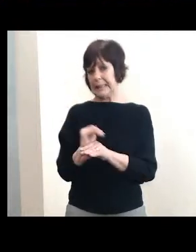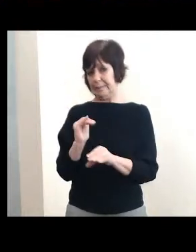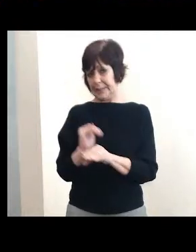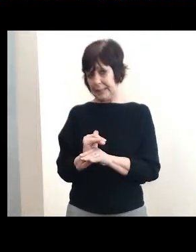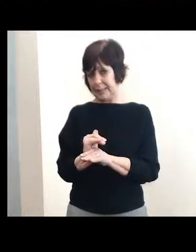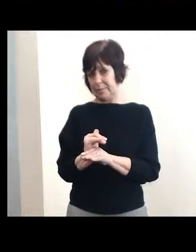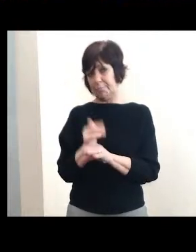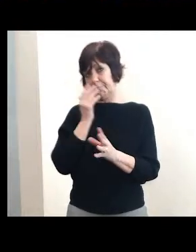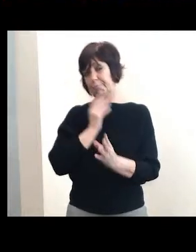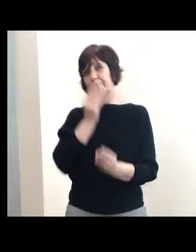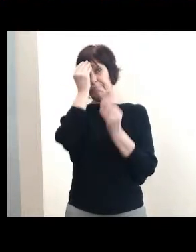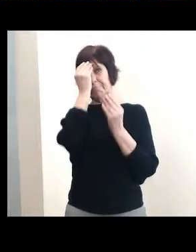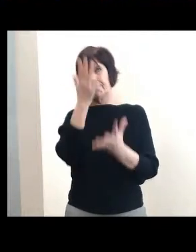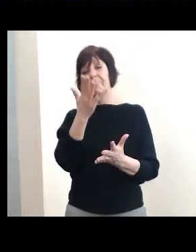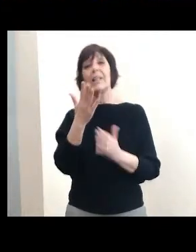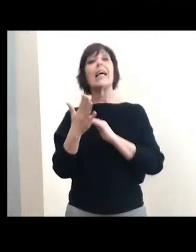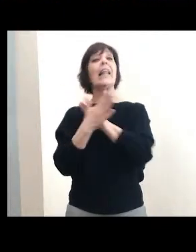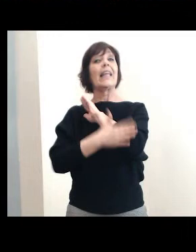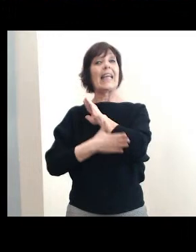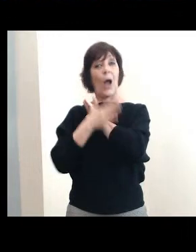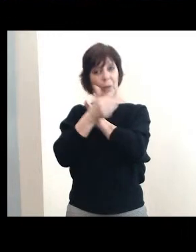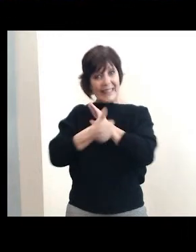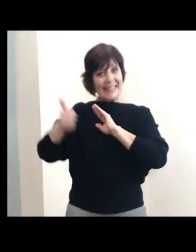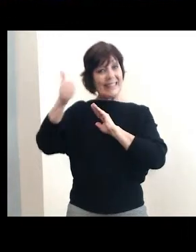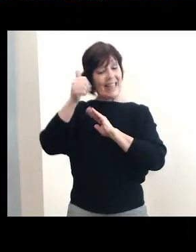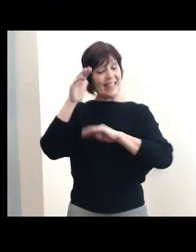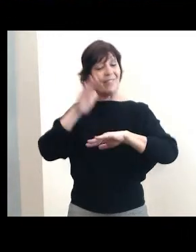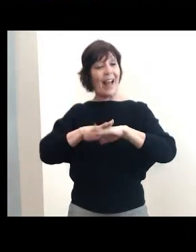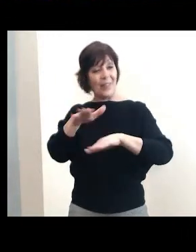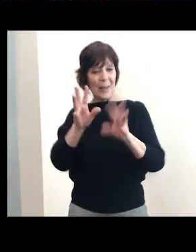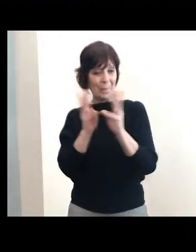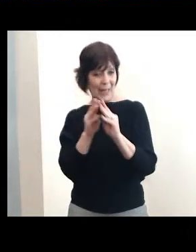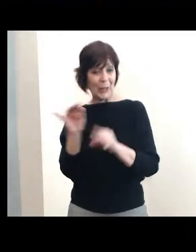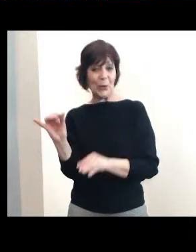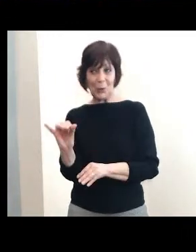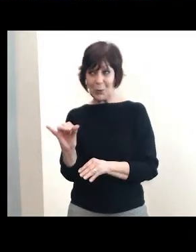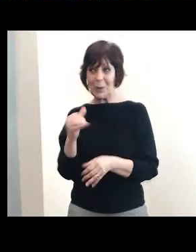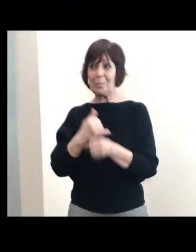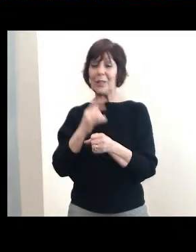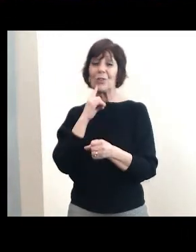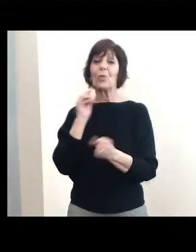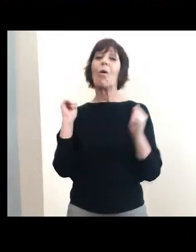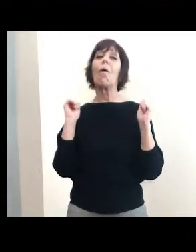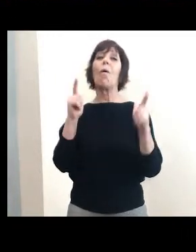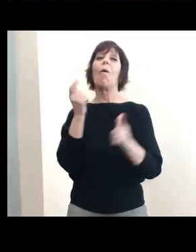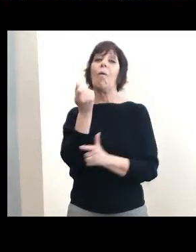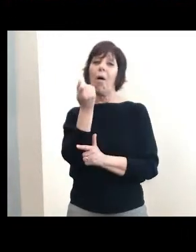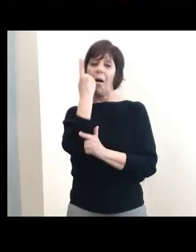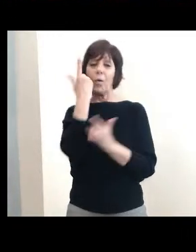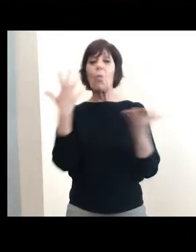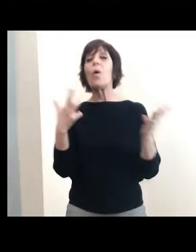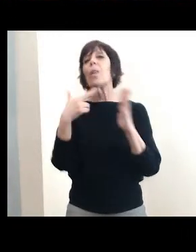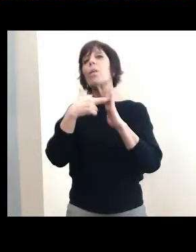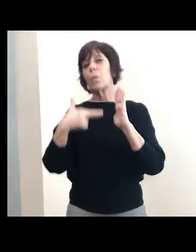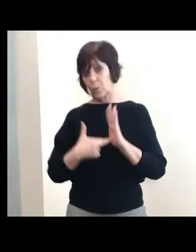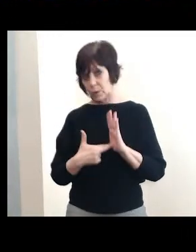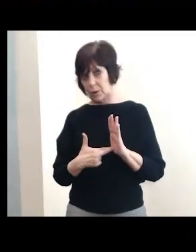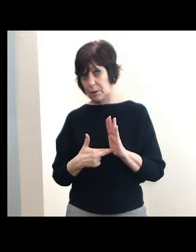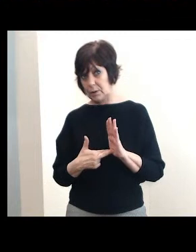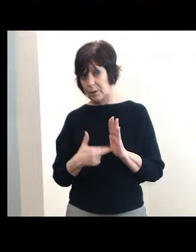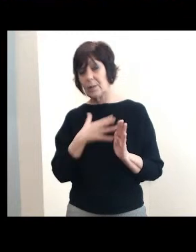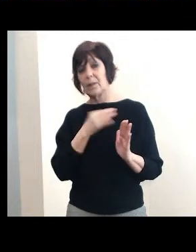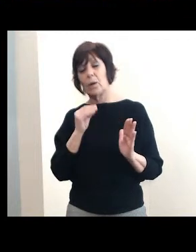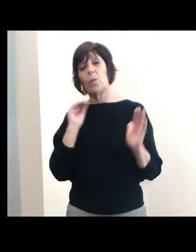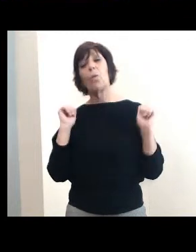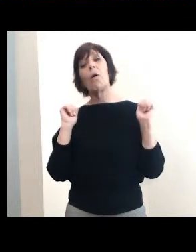just want to say that the county executive is going to be on that call, so making sure that we all understand what the rules are and we're